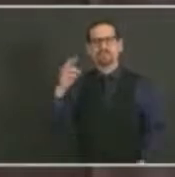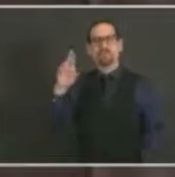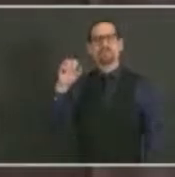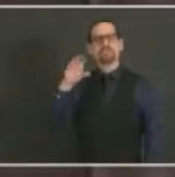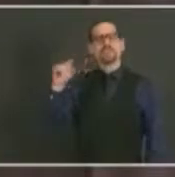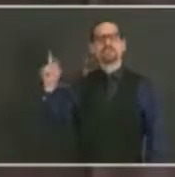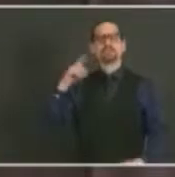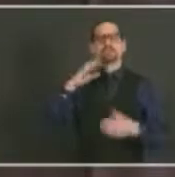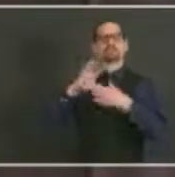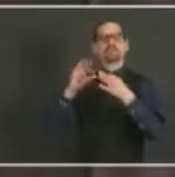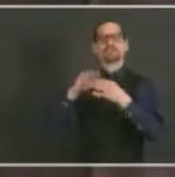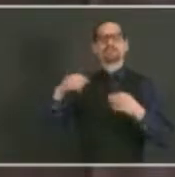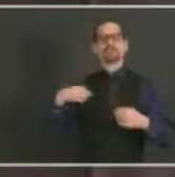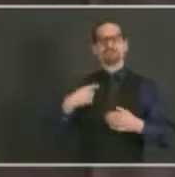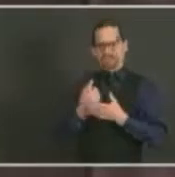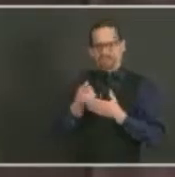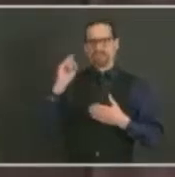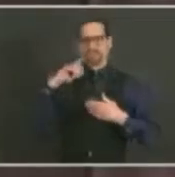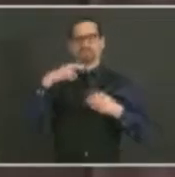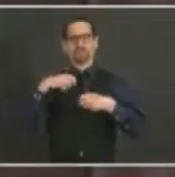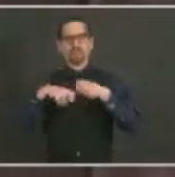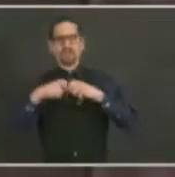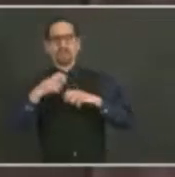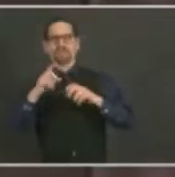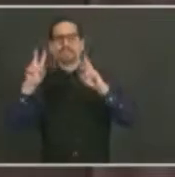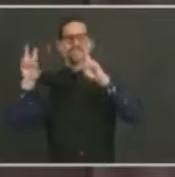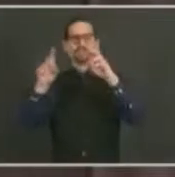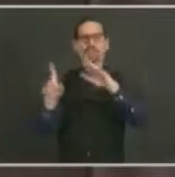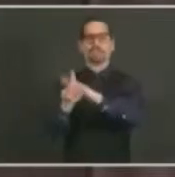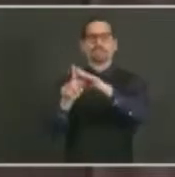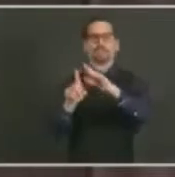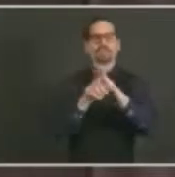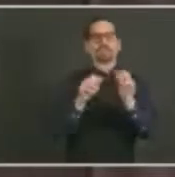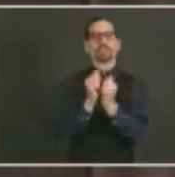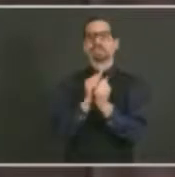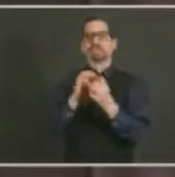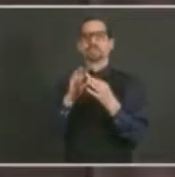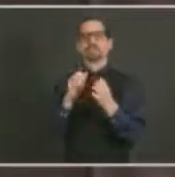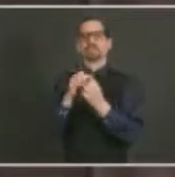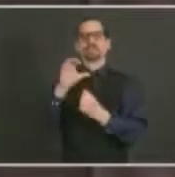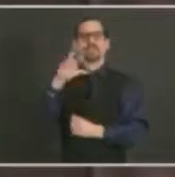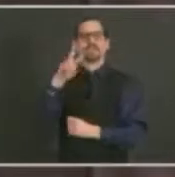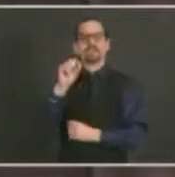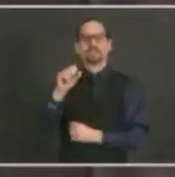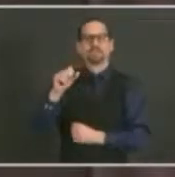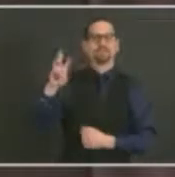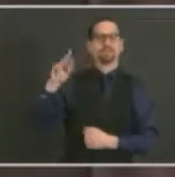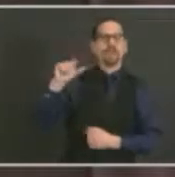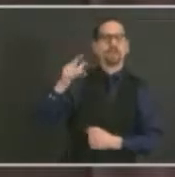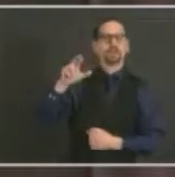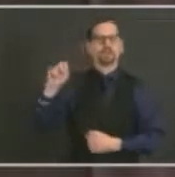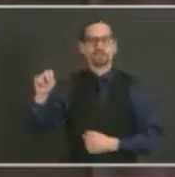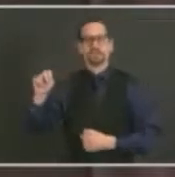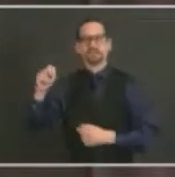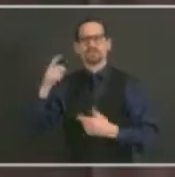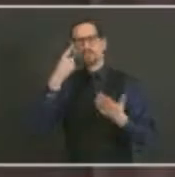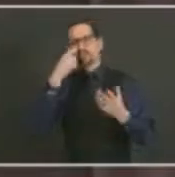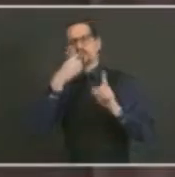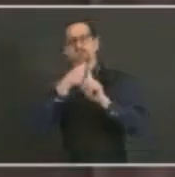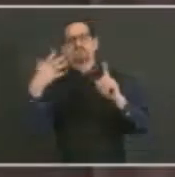In layman's terms, are you familiar with what those kinks are? And if you could explain to Rhode Islanders what's being done to rectify